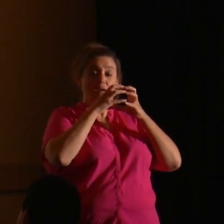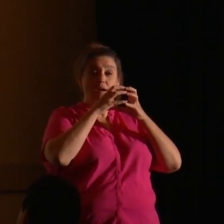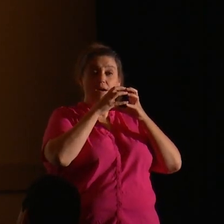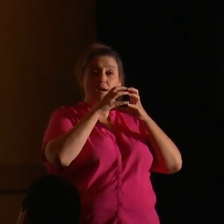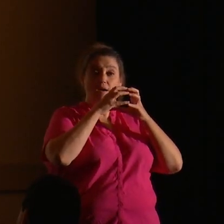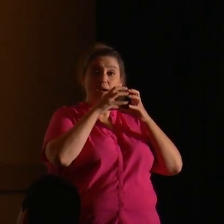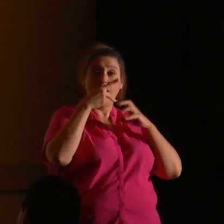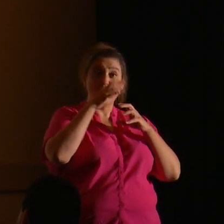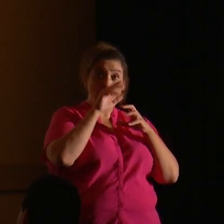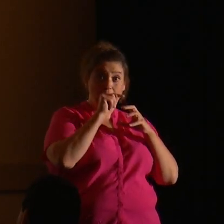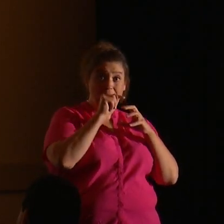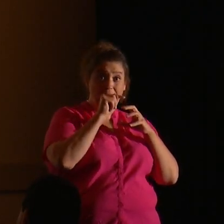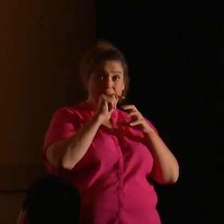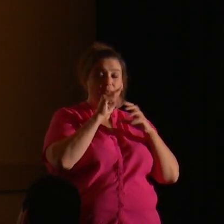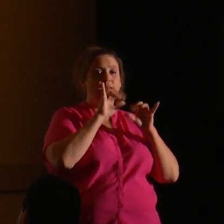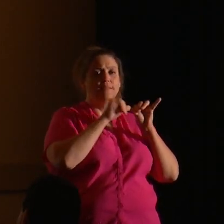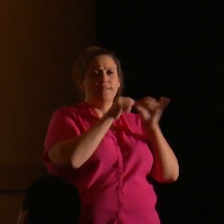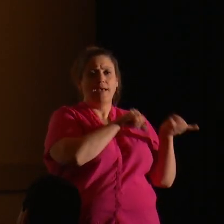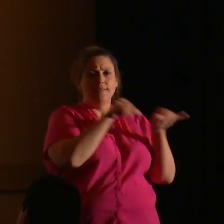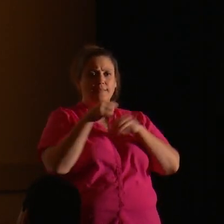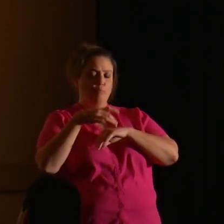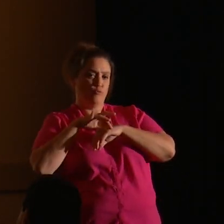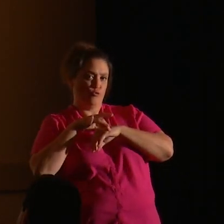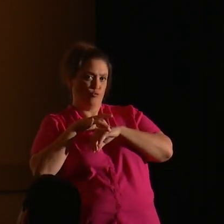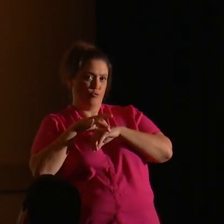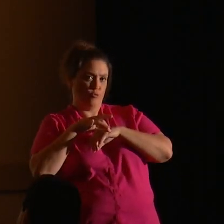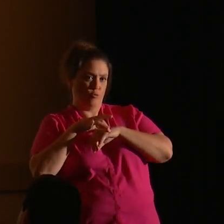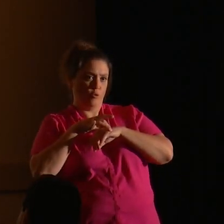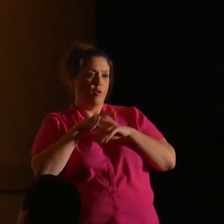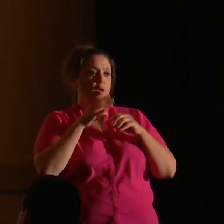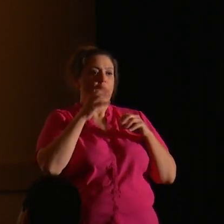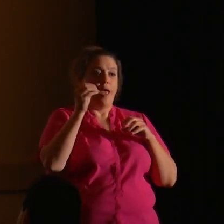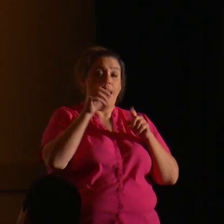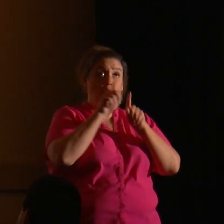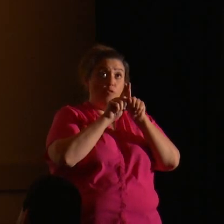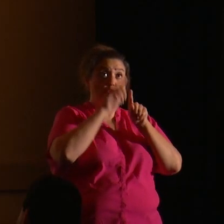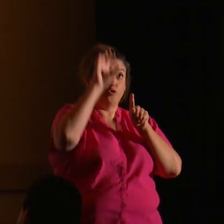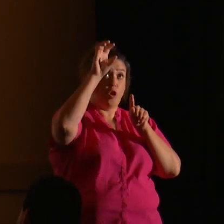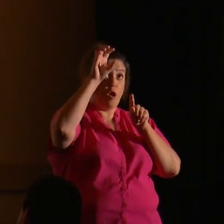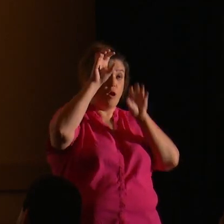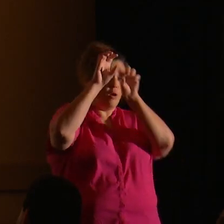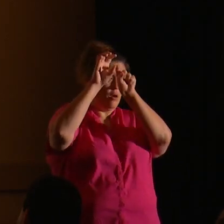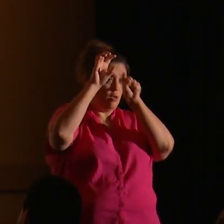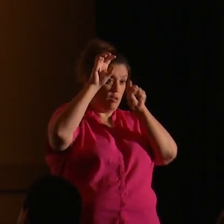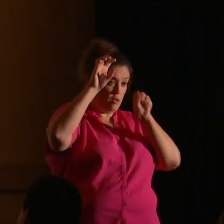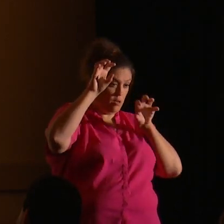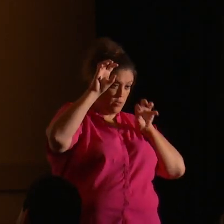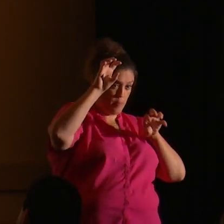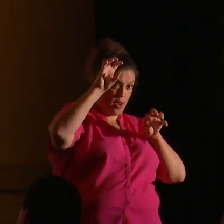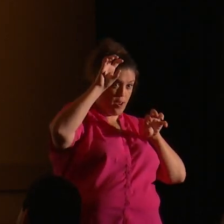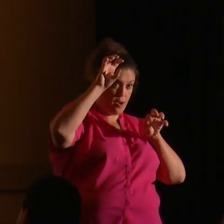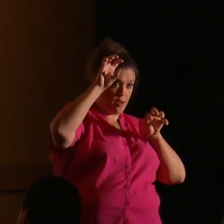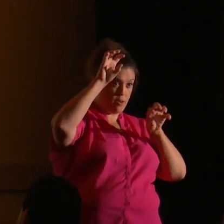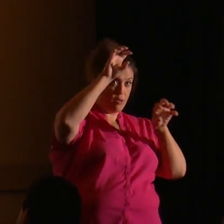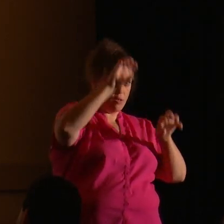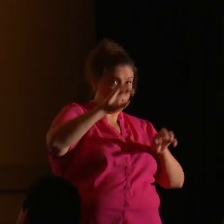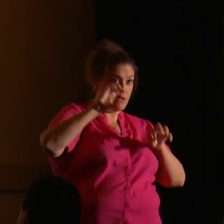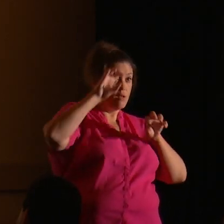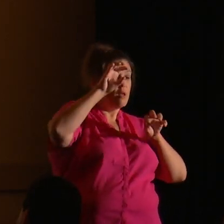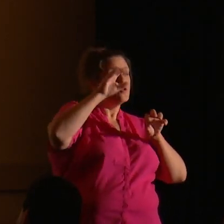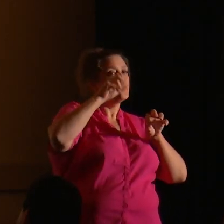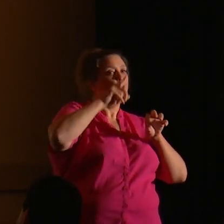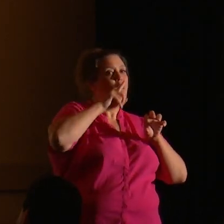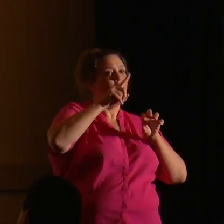Goldilocks zone of its star. That is, at a distance from the star where water, liquid water, could be expected on its